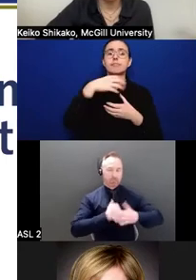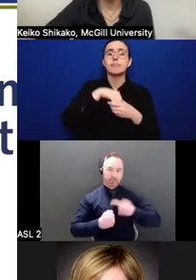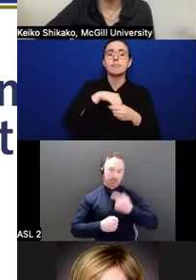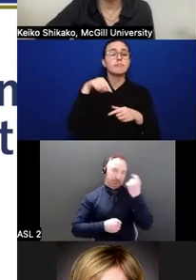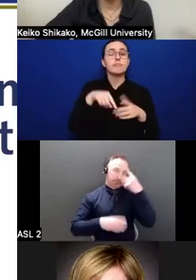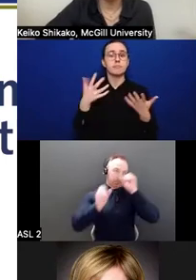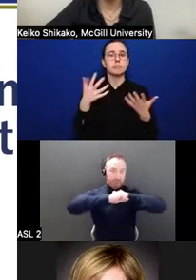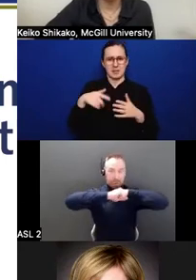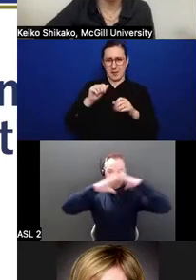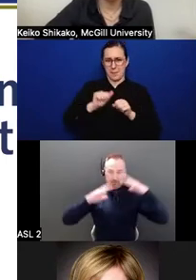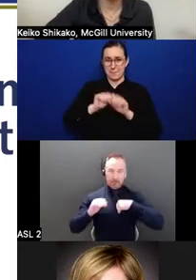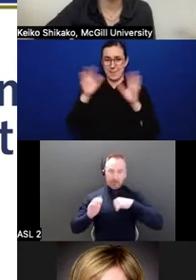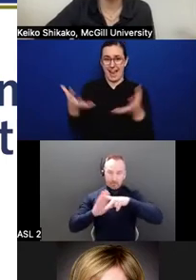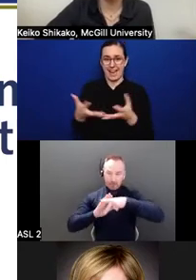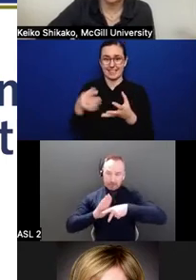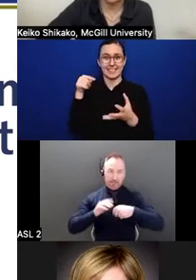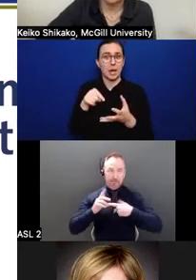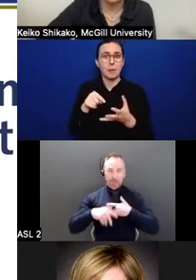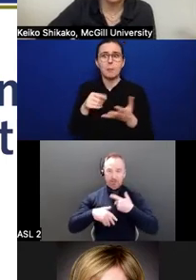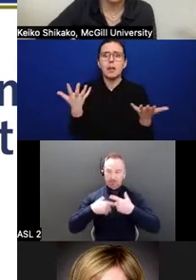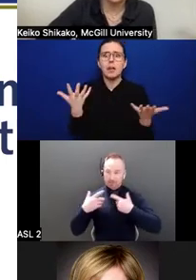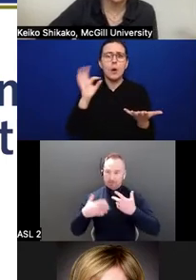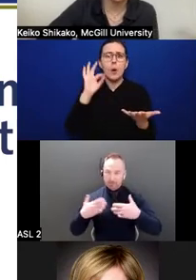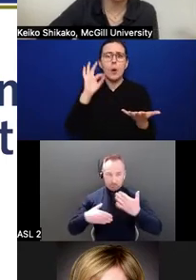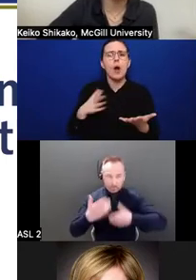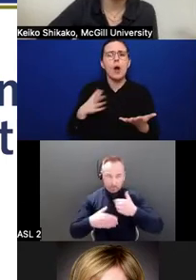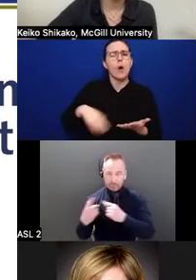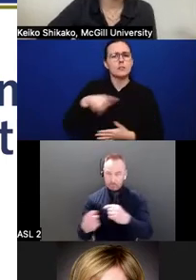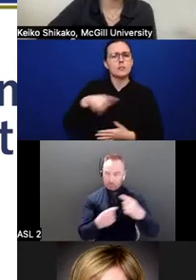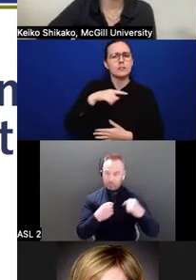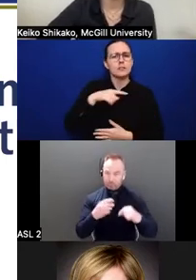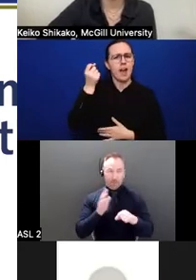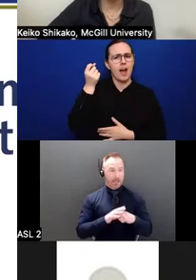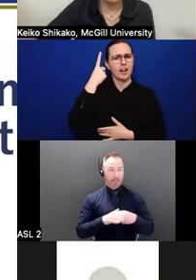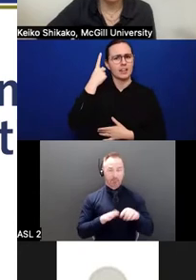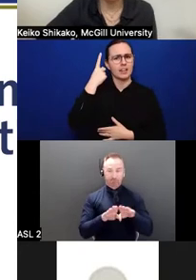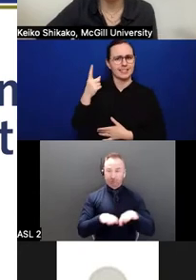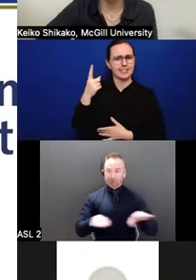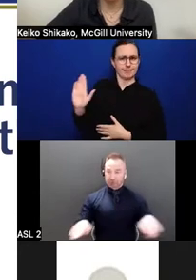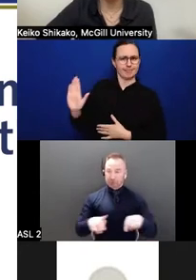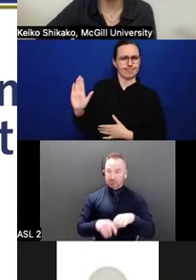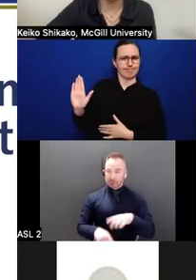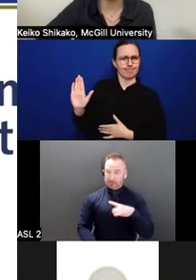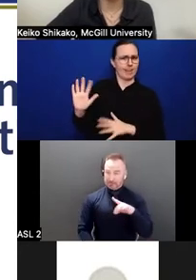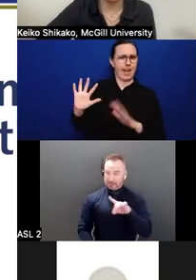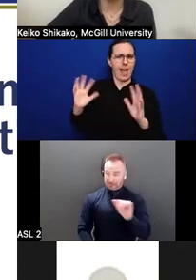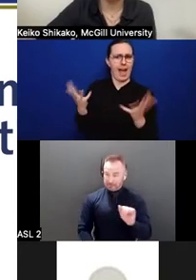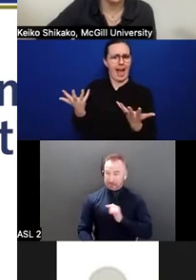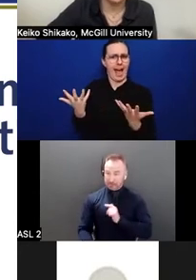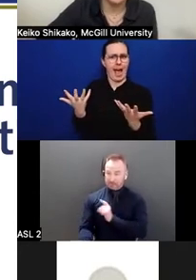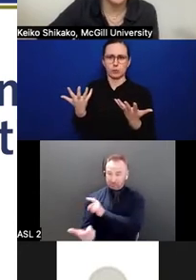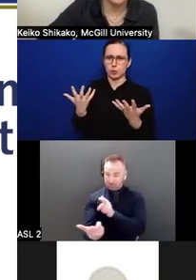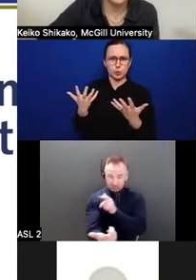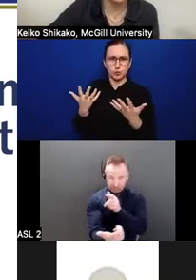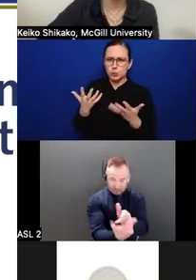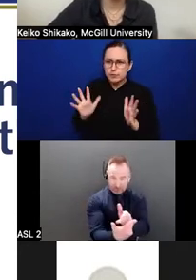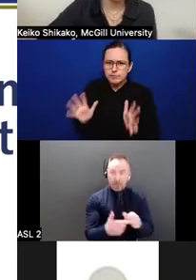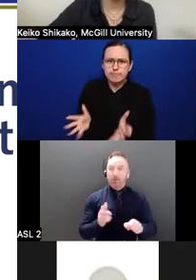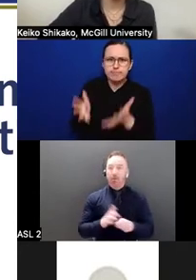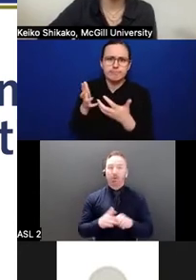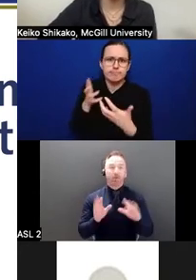are responding to the needs of children and families with disabilities, but also of persons with disabilities nationally and